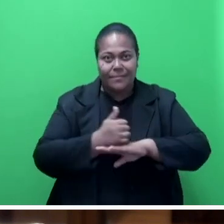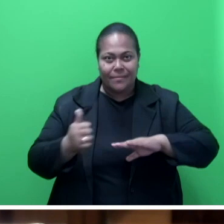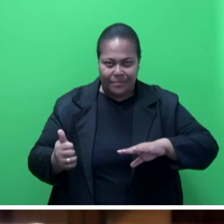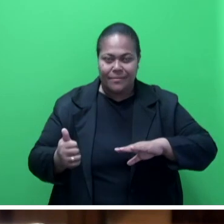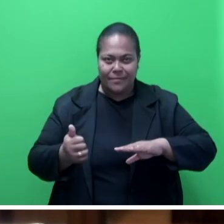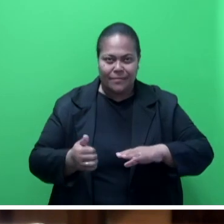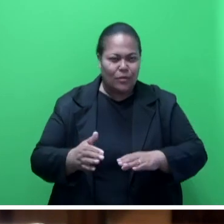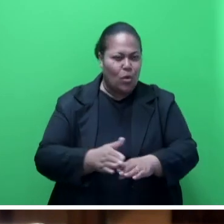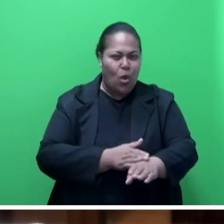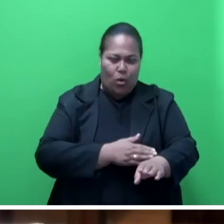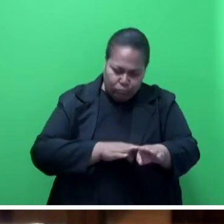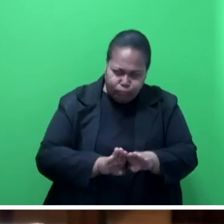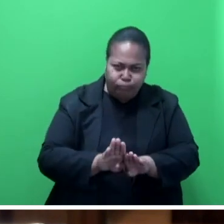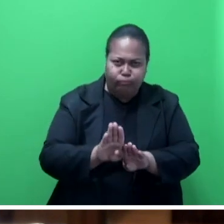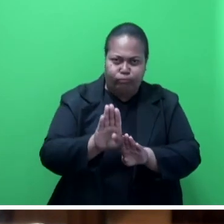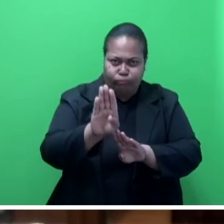ever.